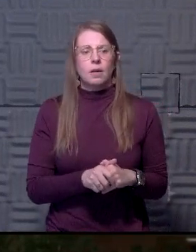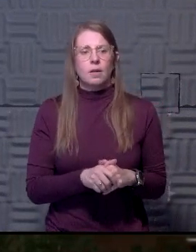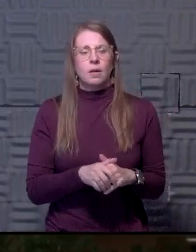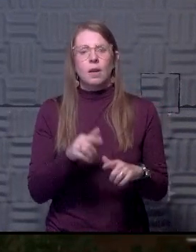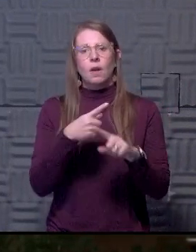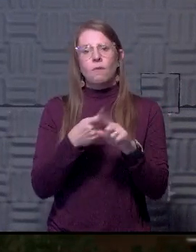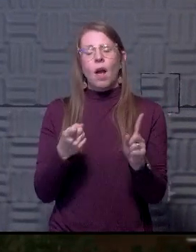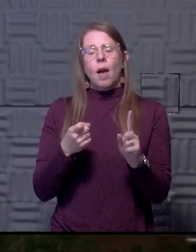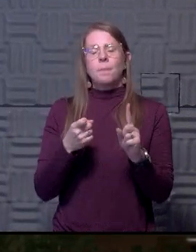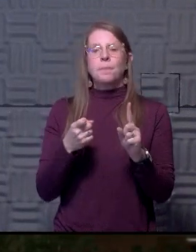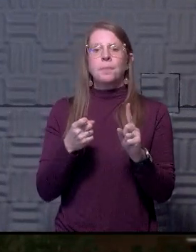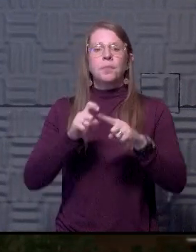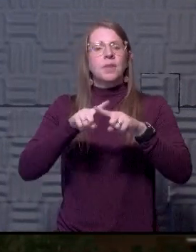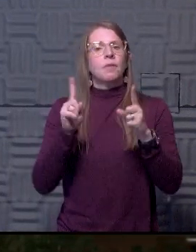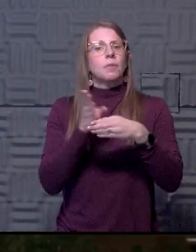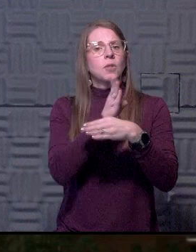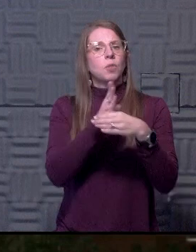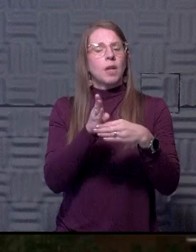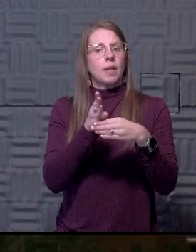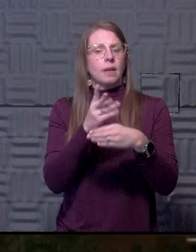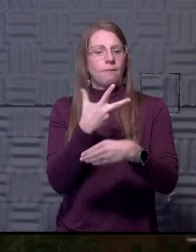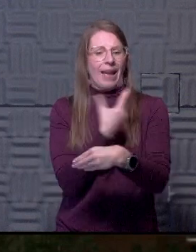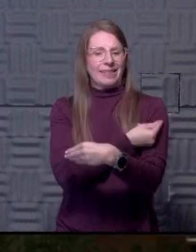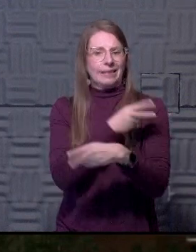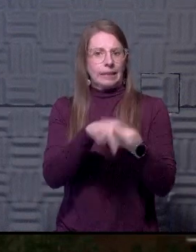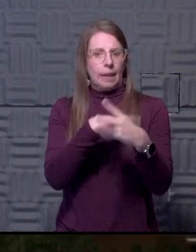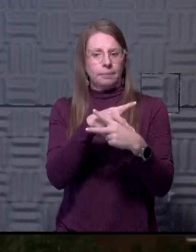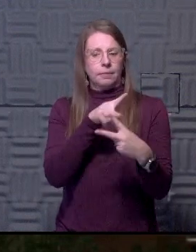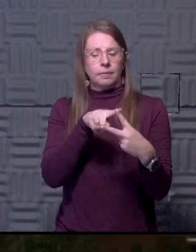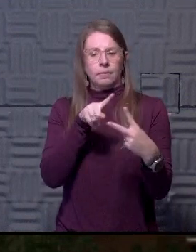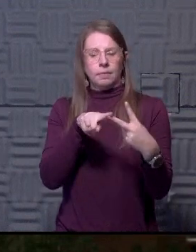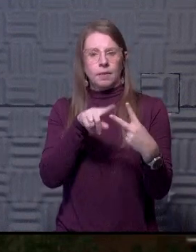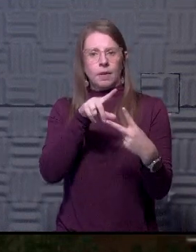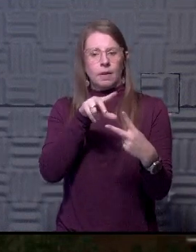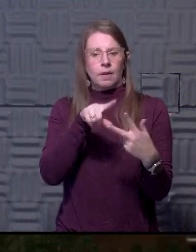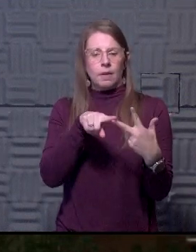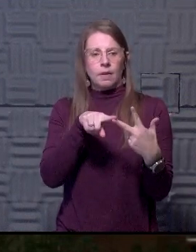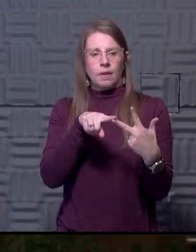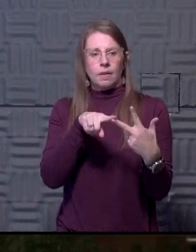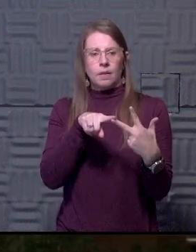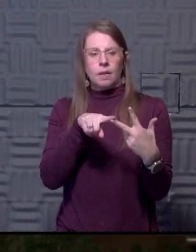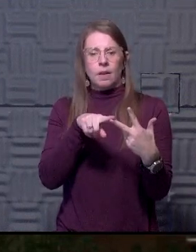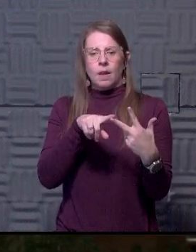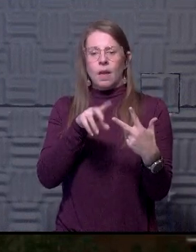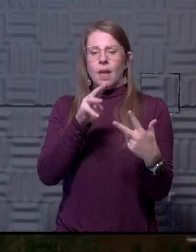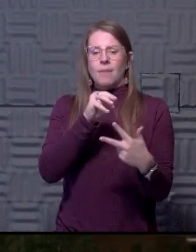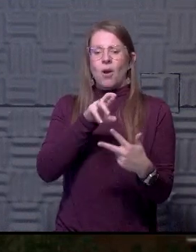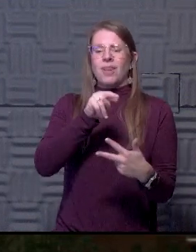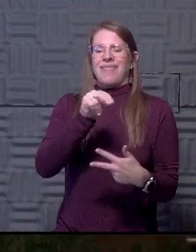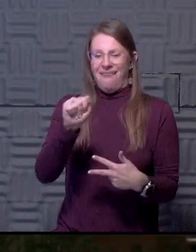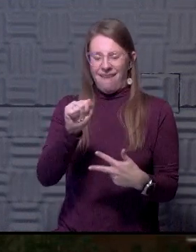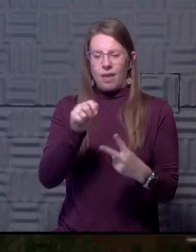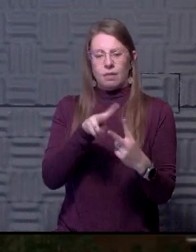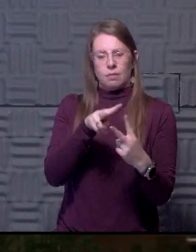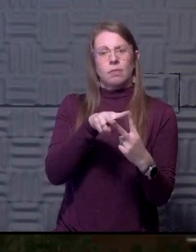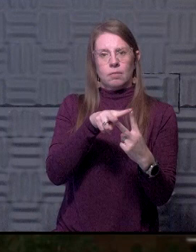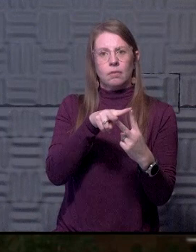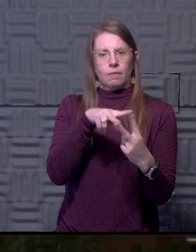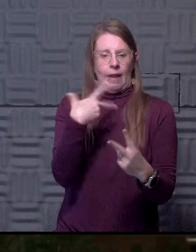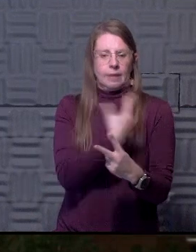the differences between the vaccines, obviously Pfizer, Moderna, messenger RNA, they seem to be very